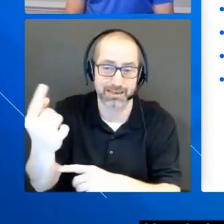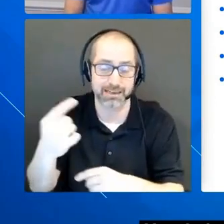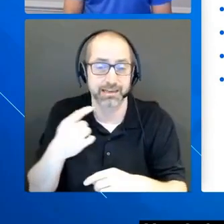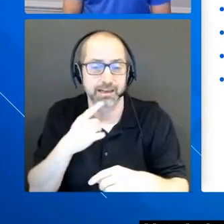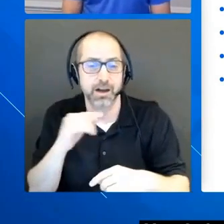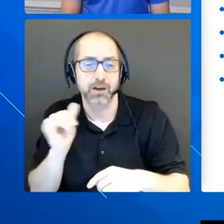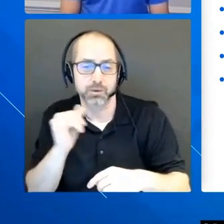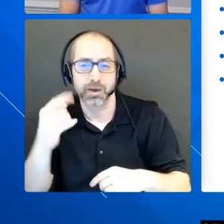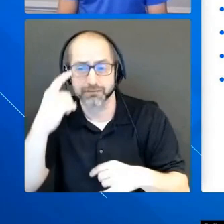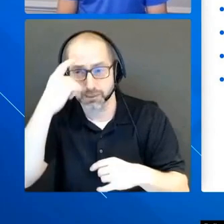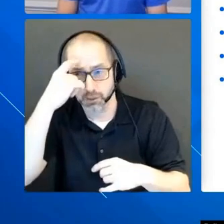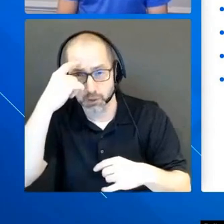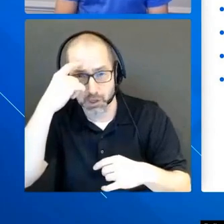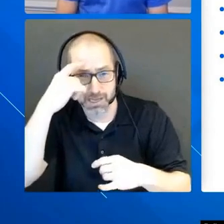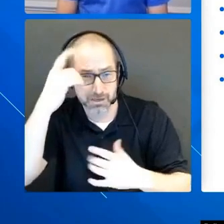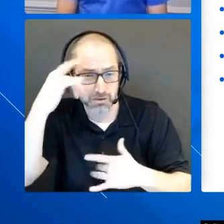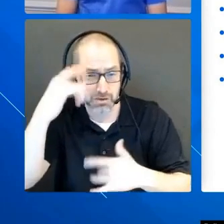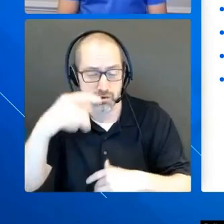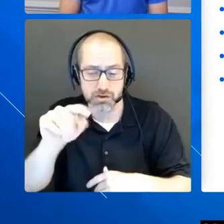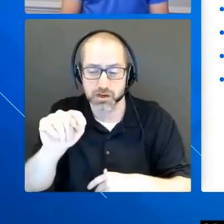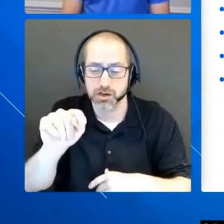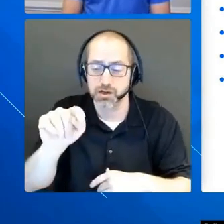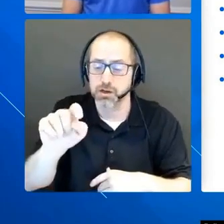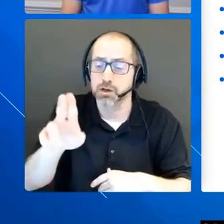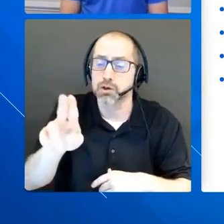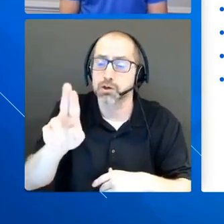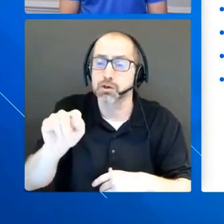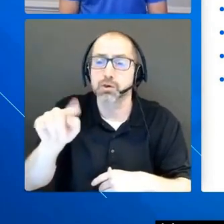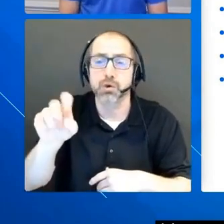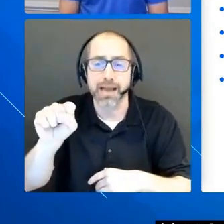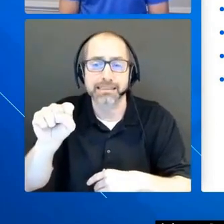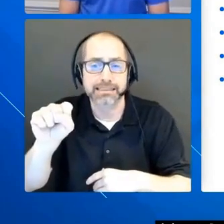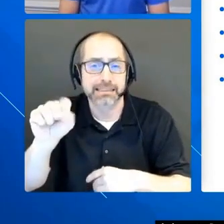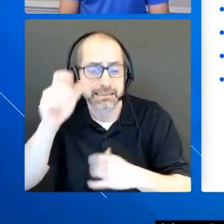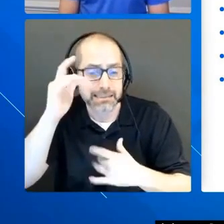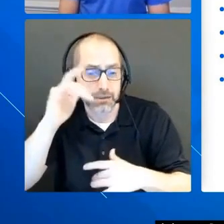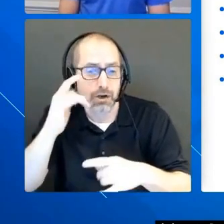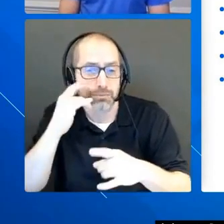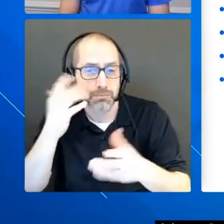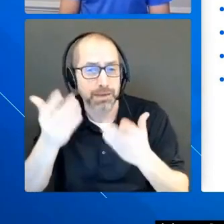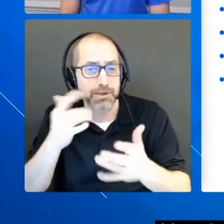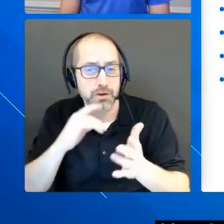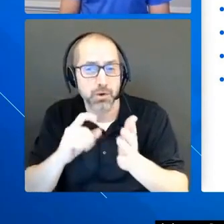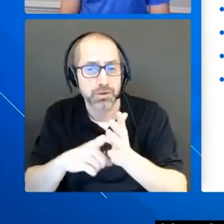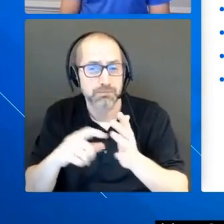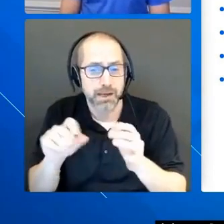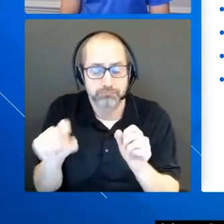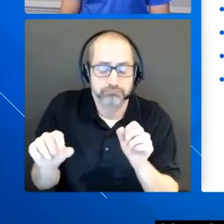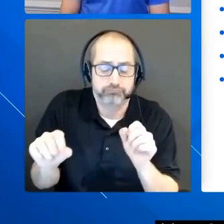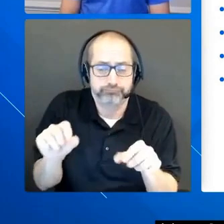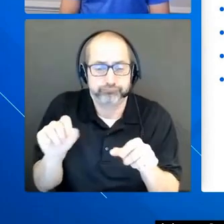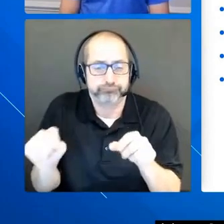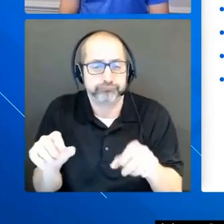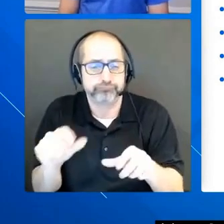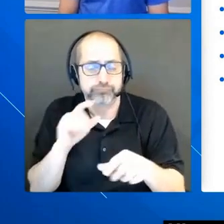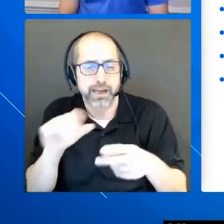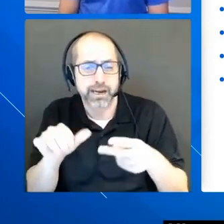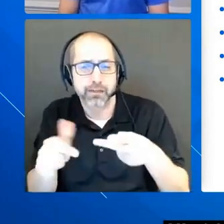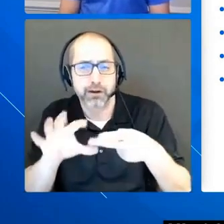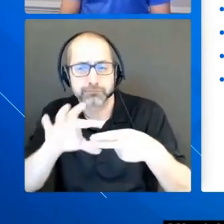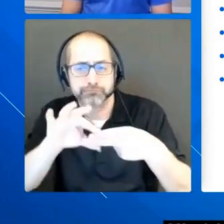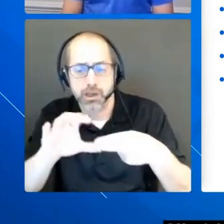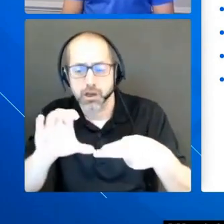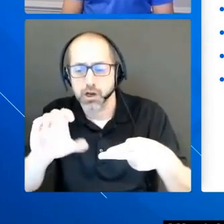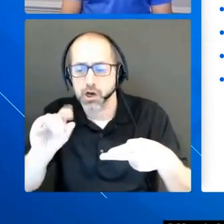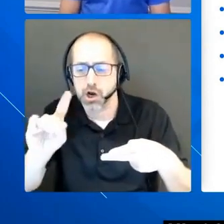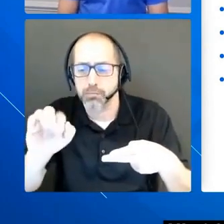Tourette syndrome. You may notice my various motor tics and twitches. Most know Tourette's because of something called coprolalia. It's where